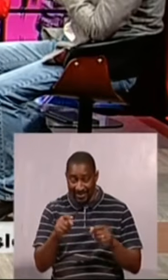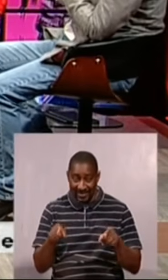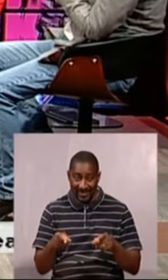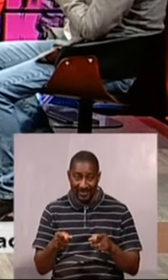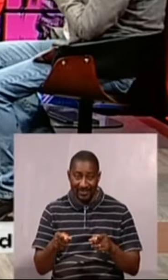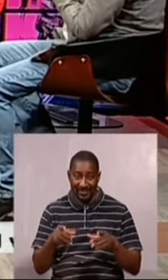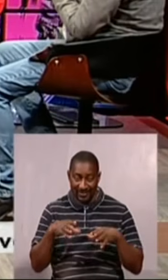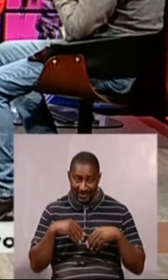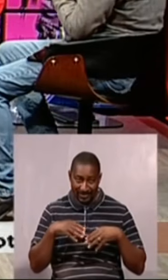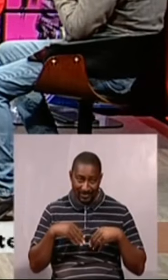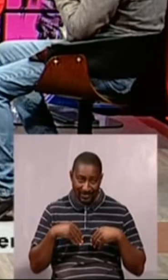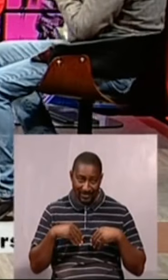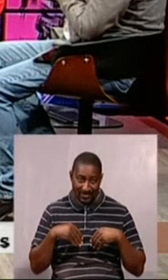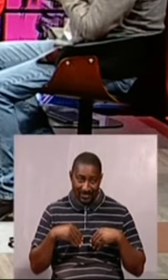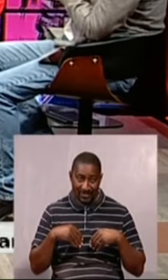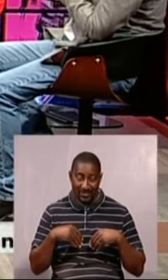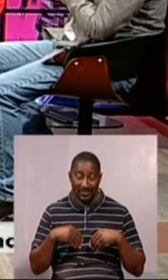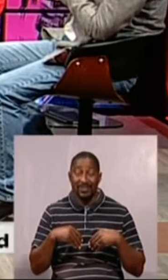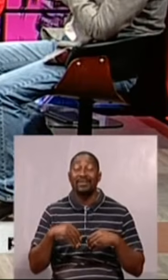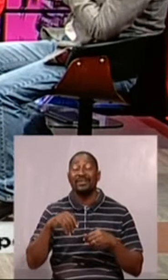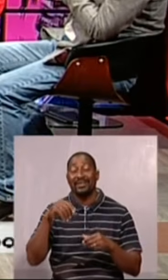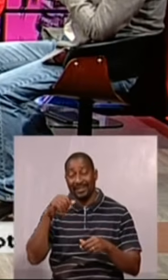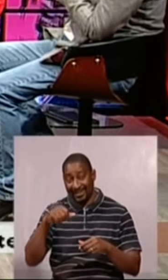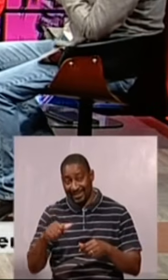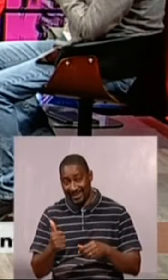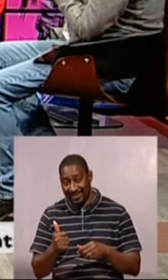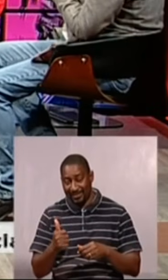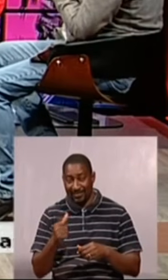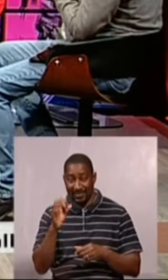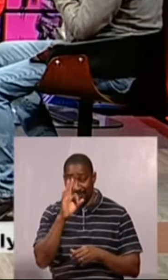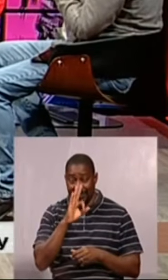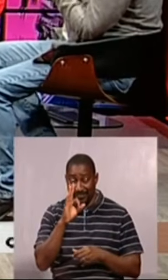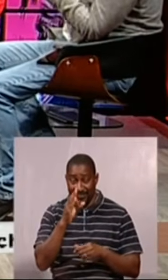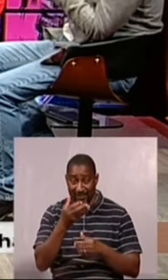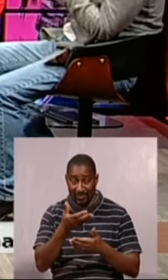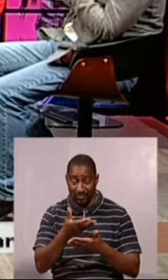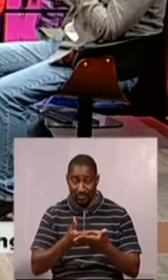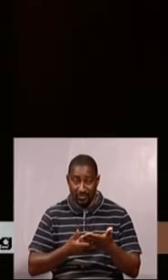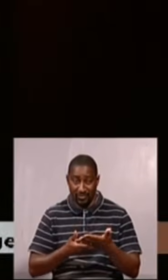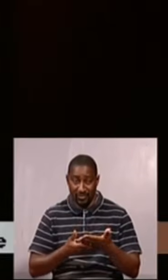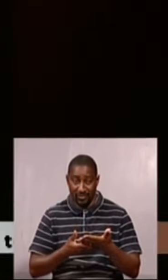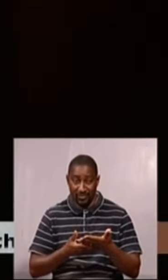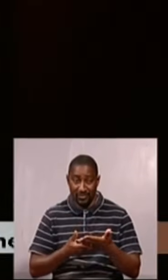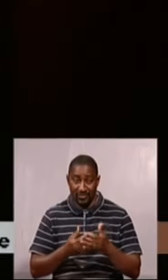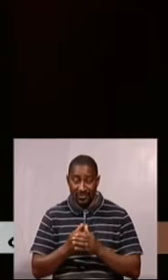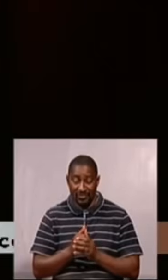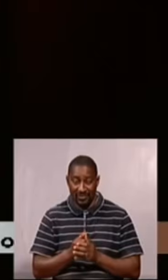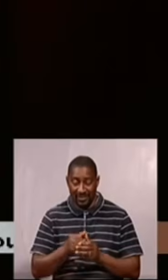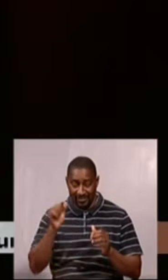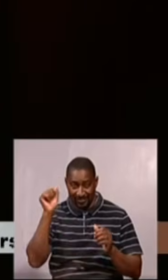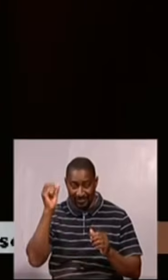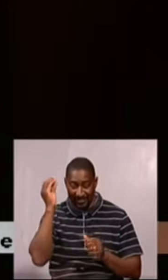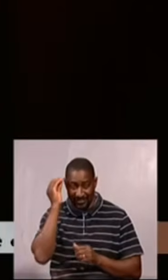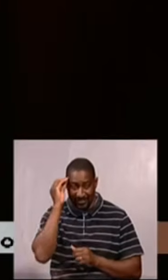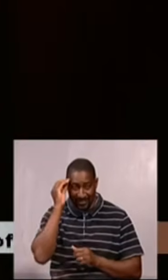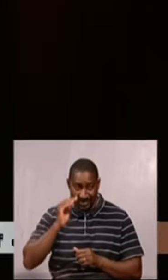You accept all the cookies. Now the next website you visit, which might be Facebook, because you've accepted the cookies, now Facebook knows what you were looking at on the